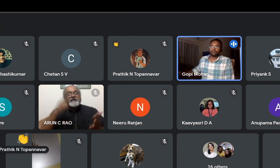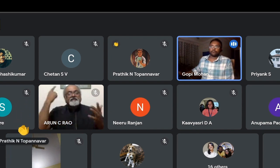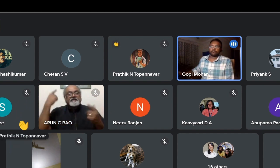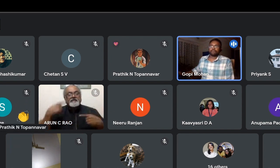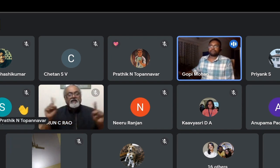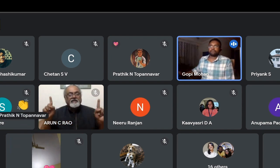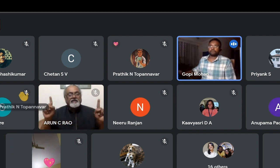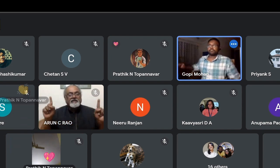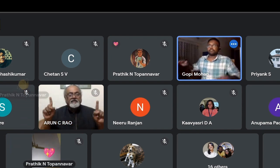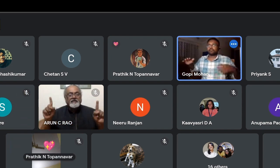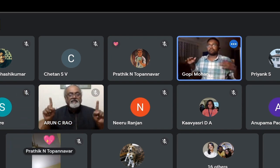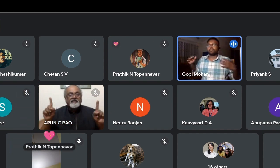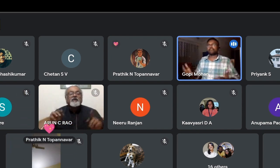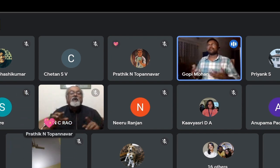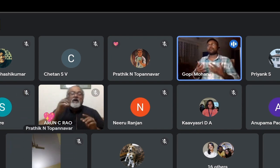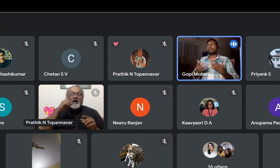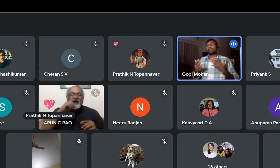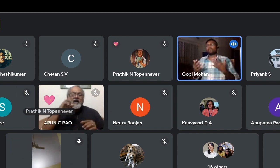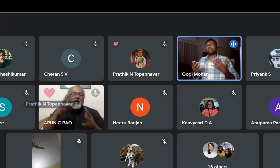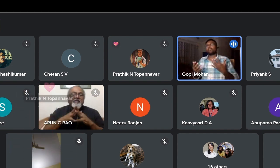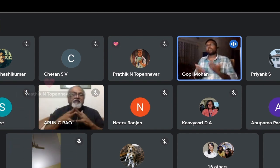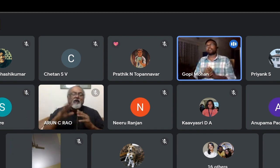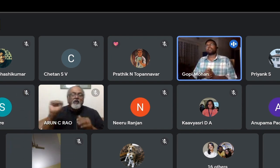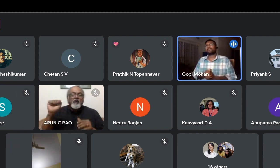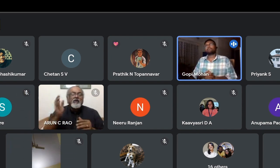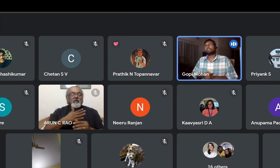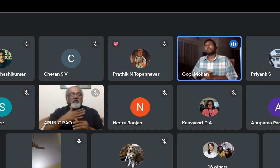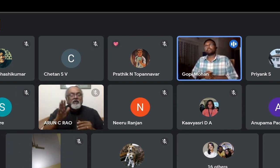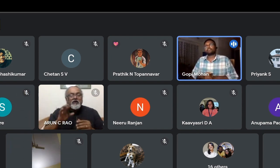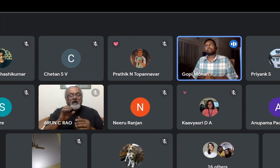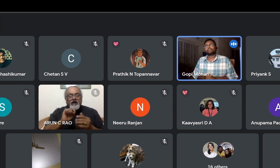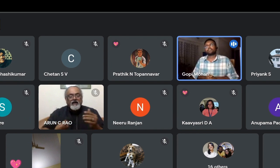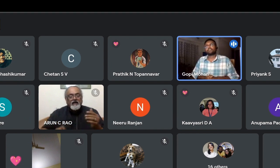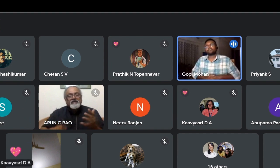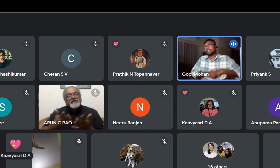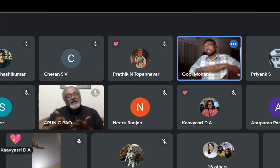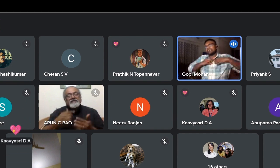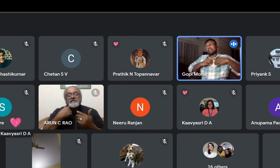to sort of build on and just